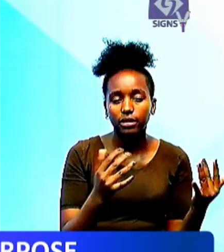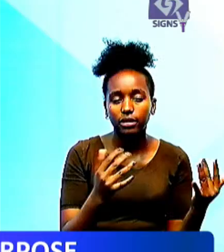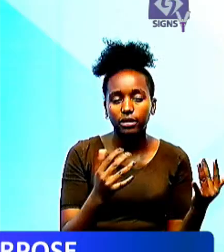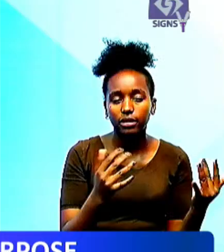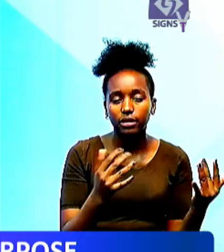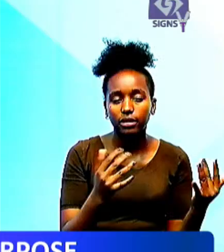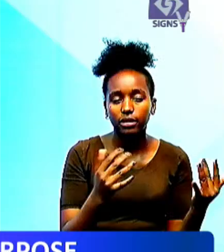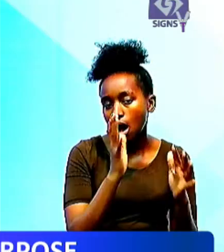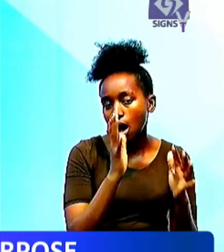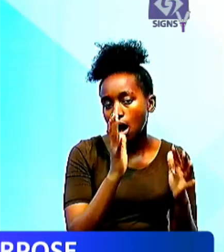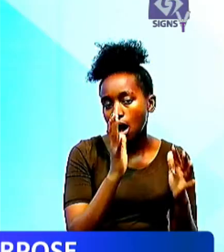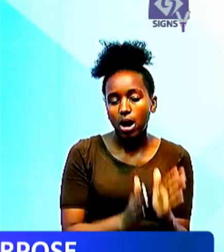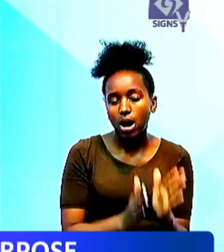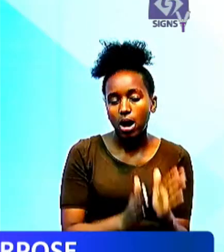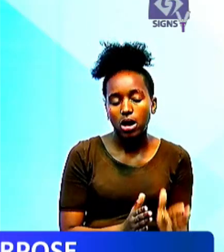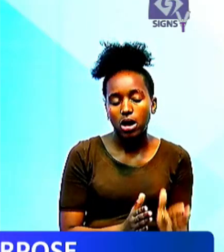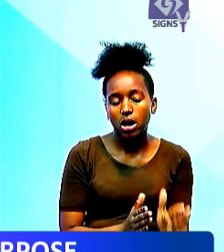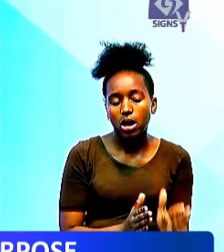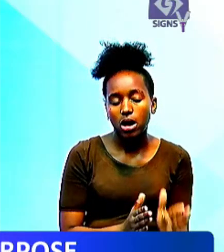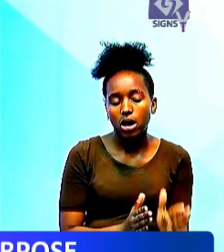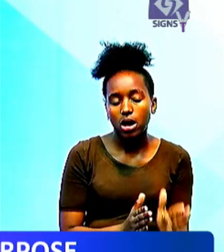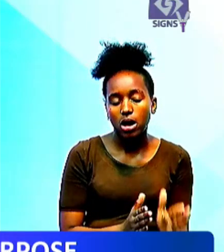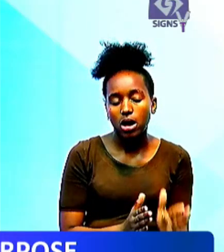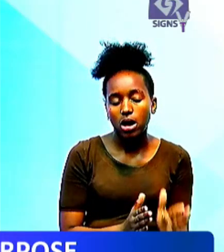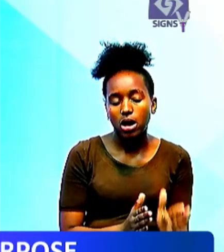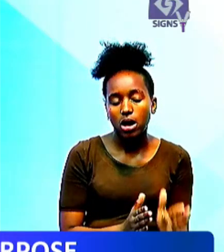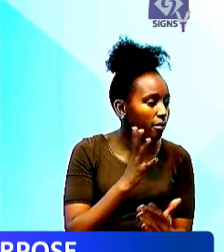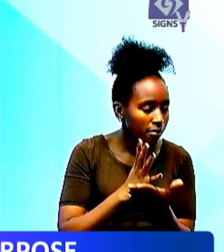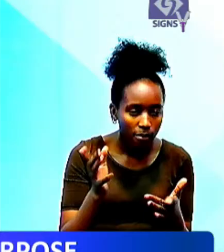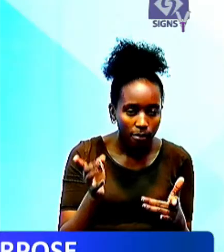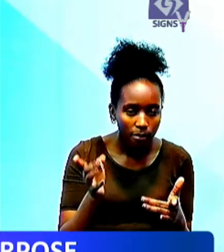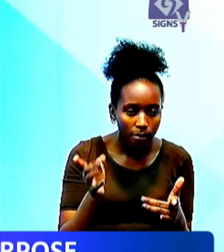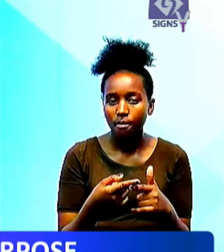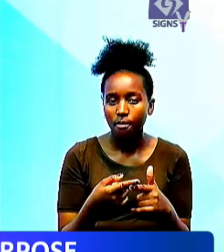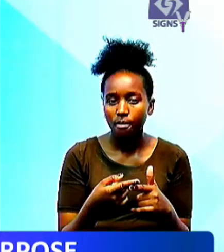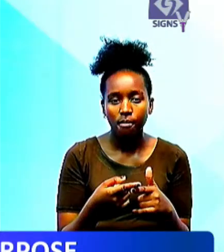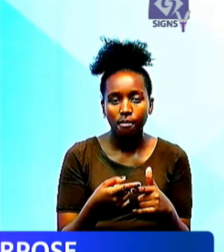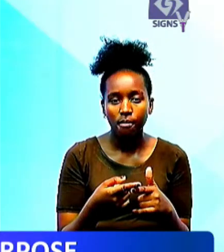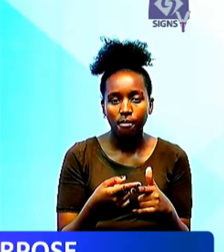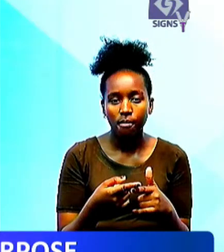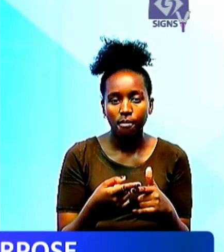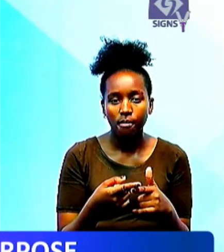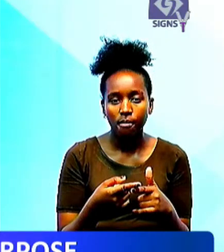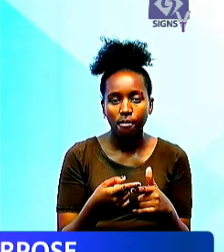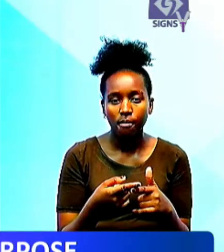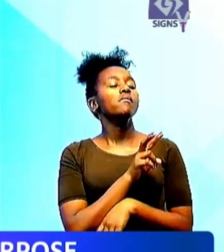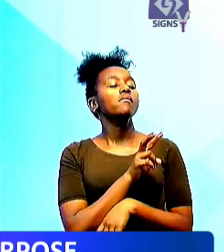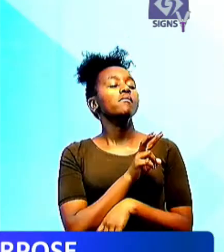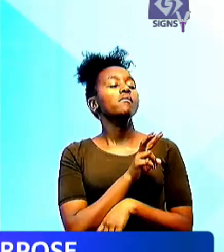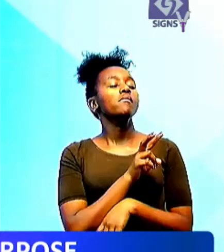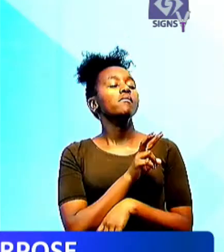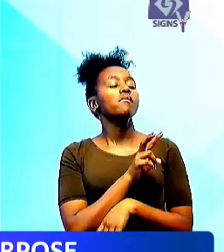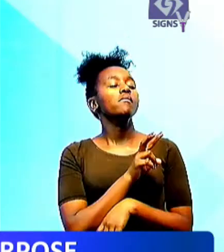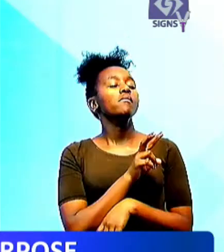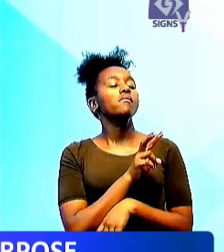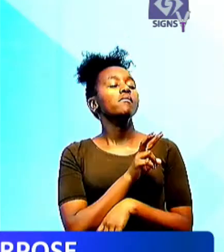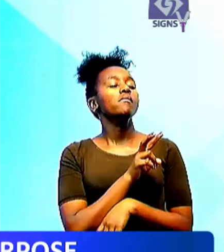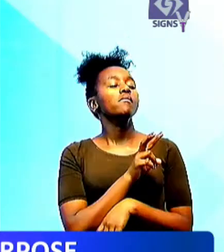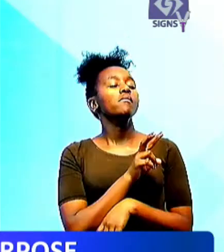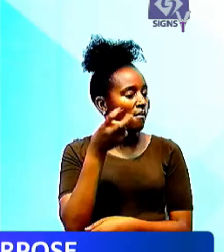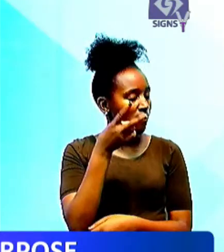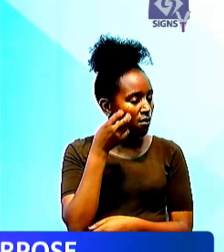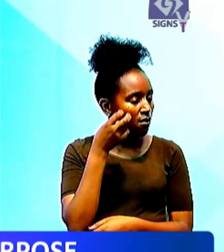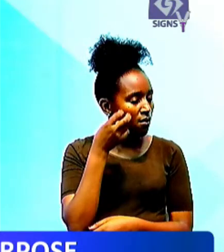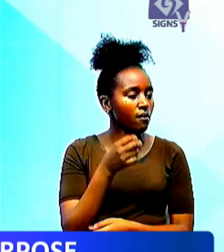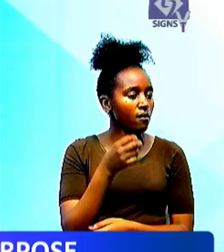When someone makes a statement out there, and we have people watching, the representative of the IMF, the